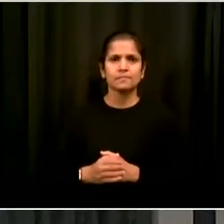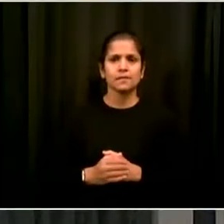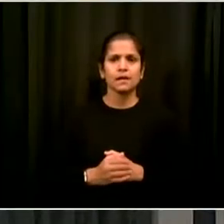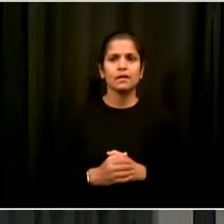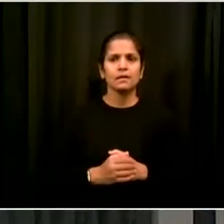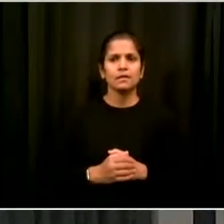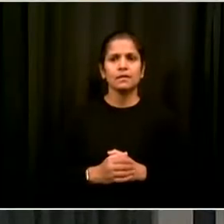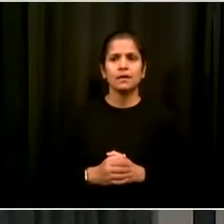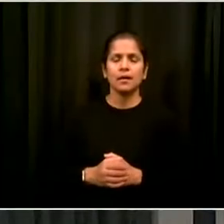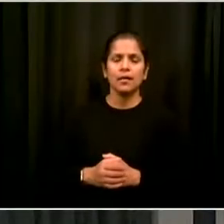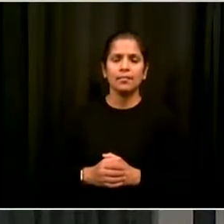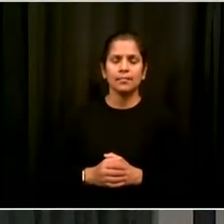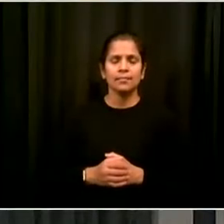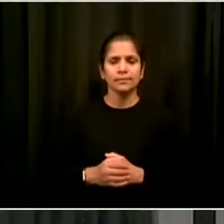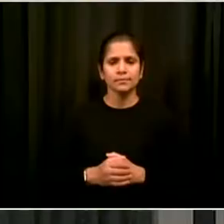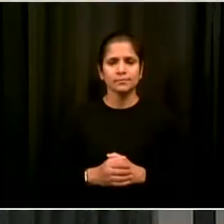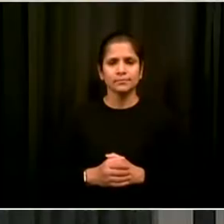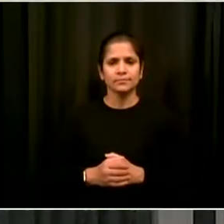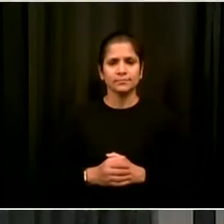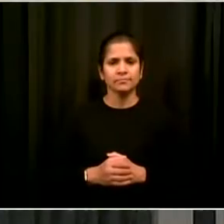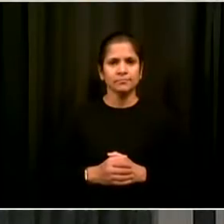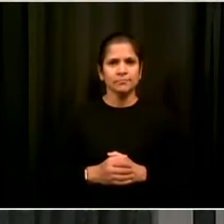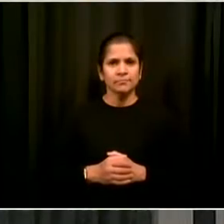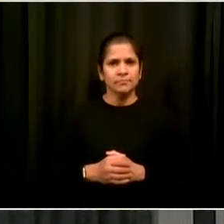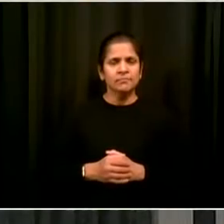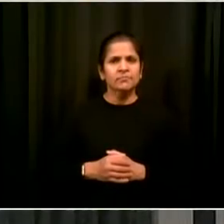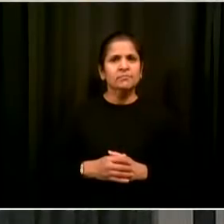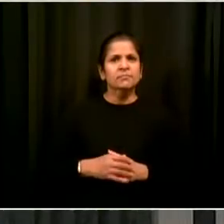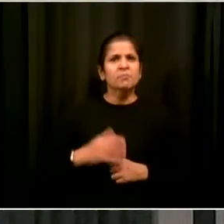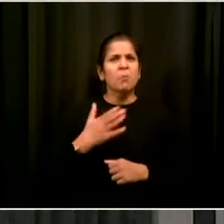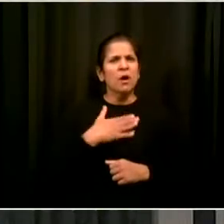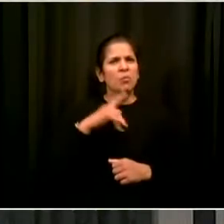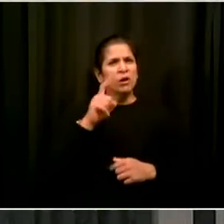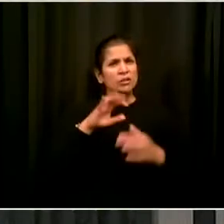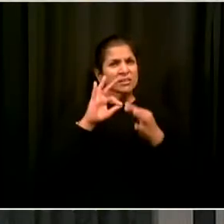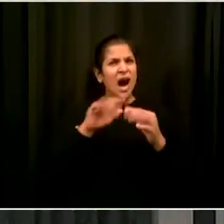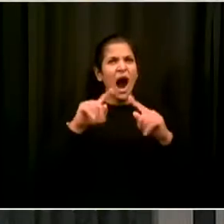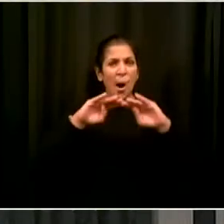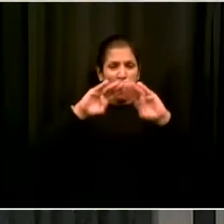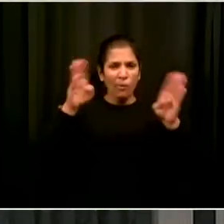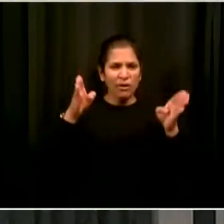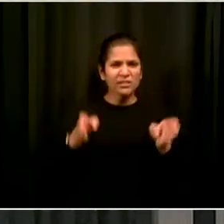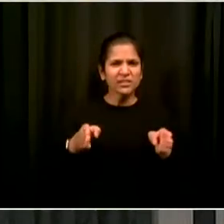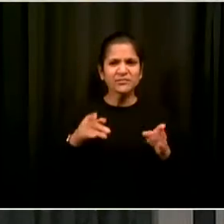don't have job and they are not paying the rent, and the eviction